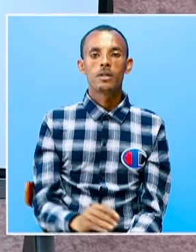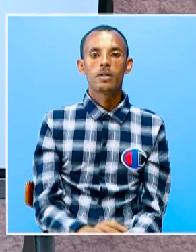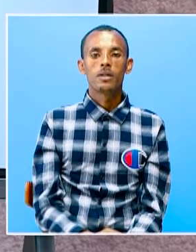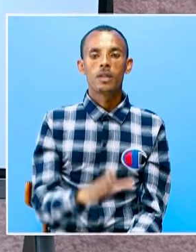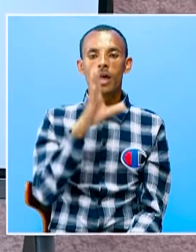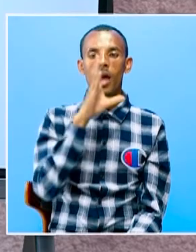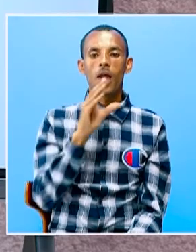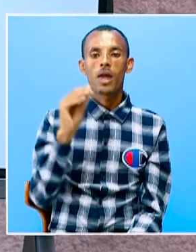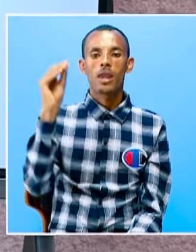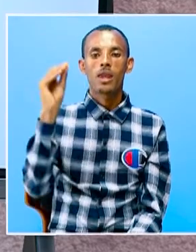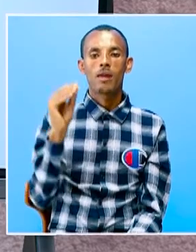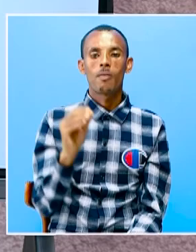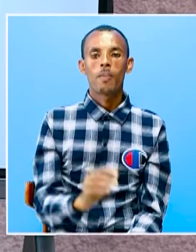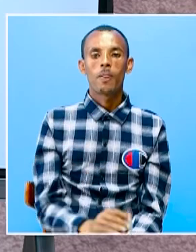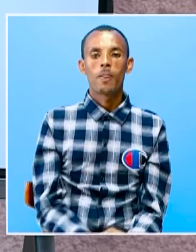and